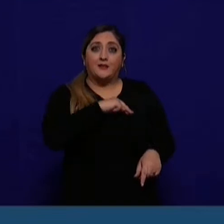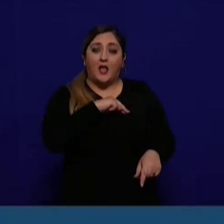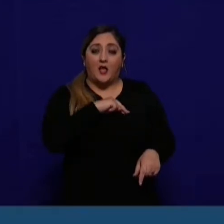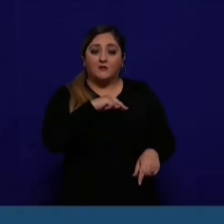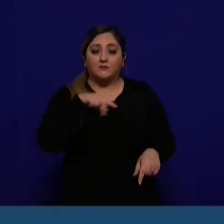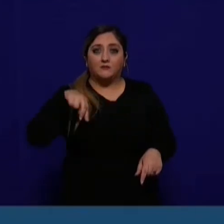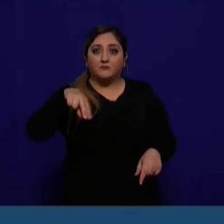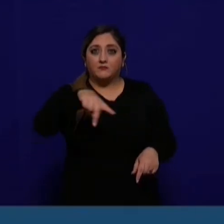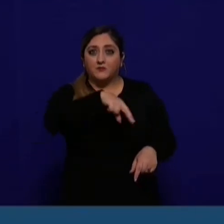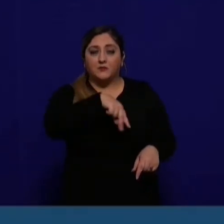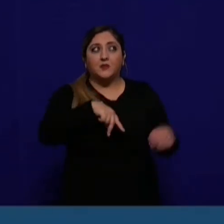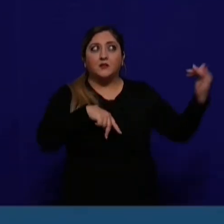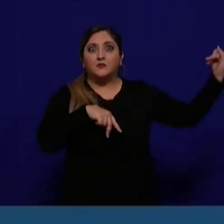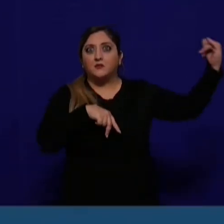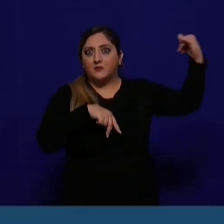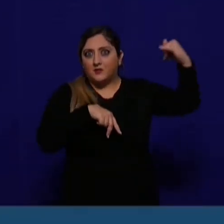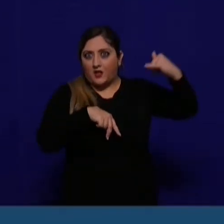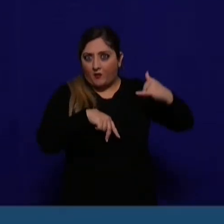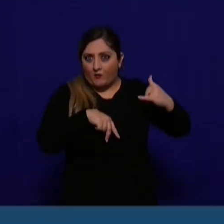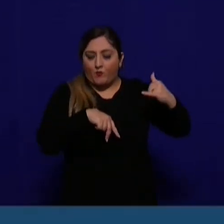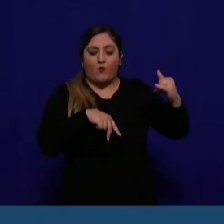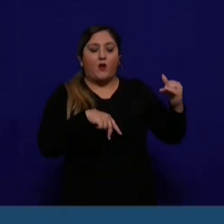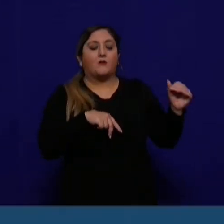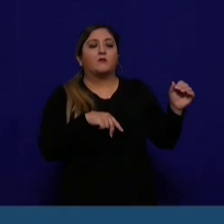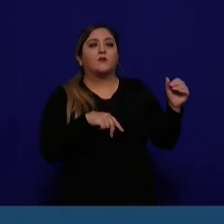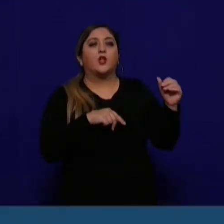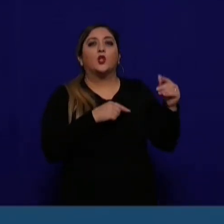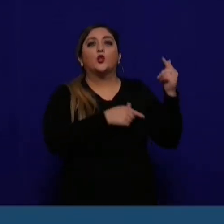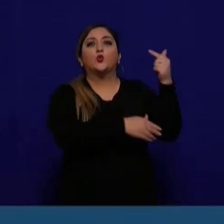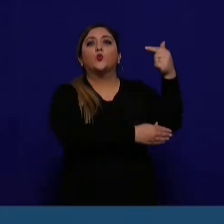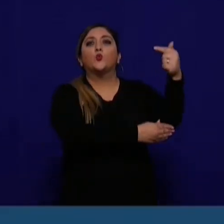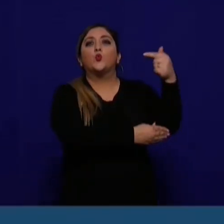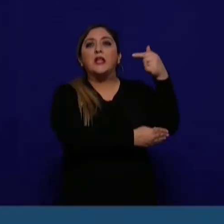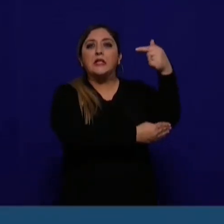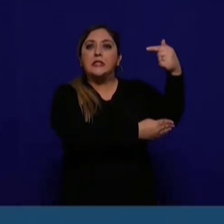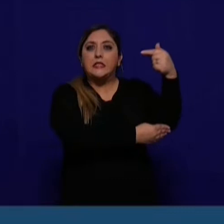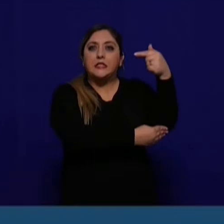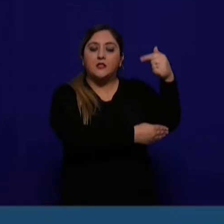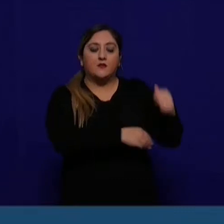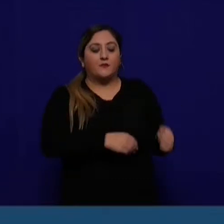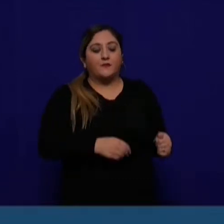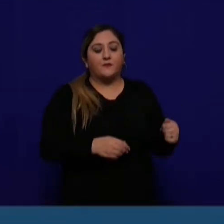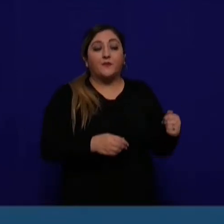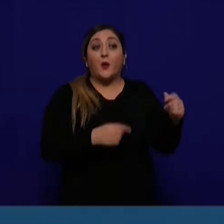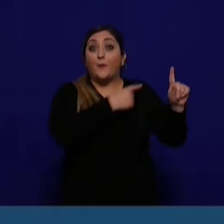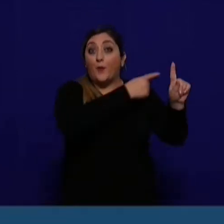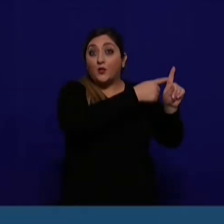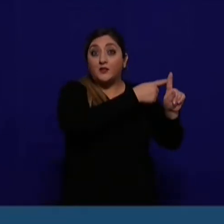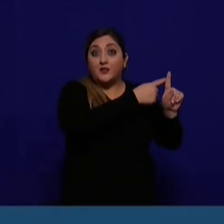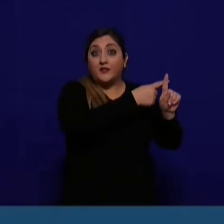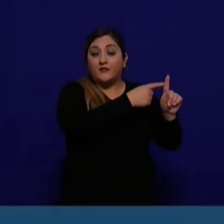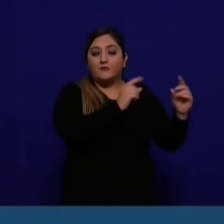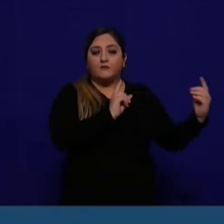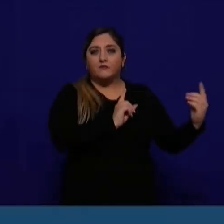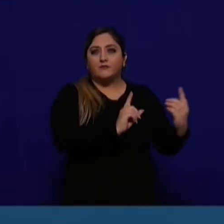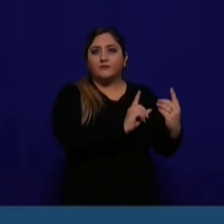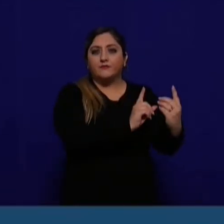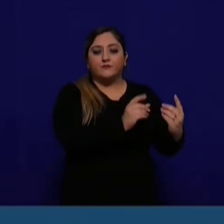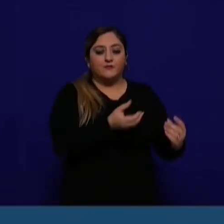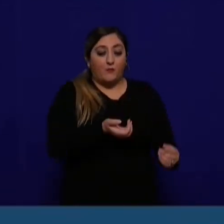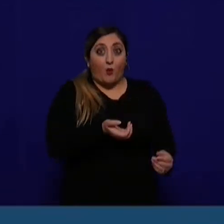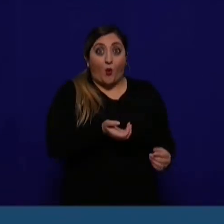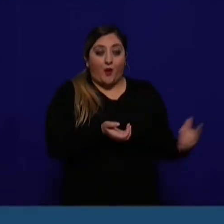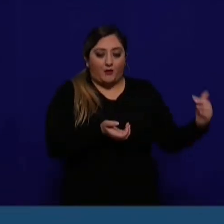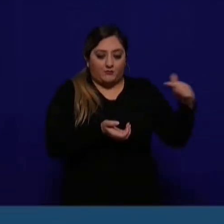any of the EU countries who are participatory in this launch system, you will receive also